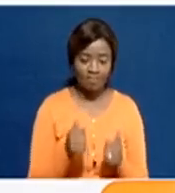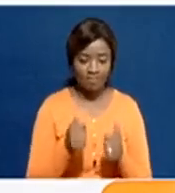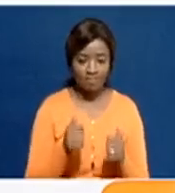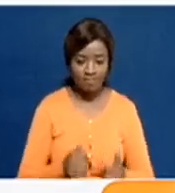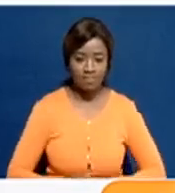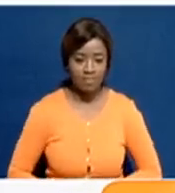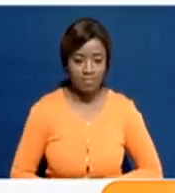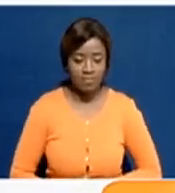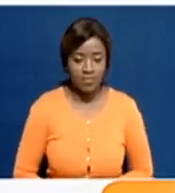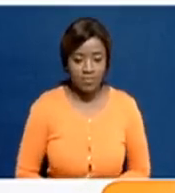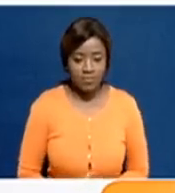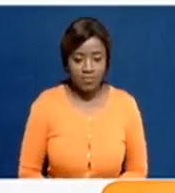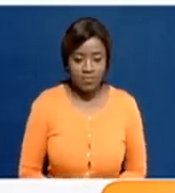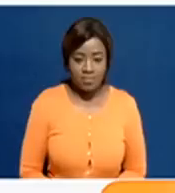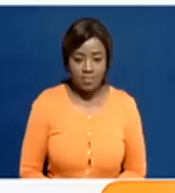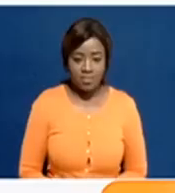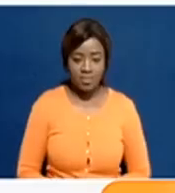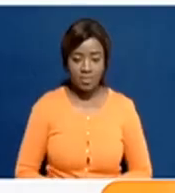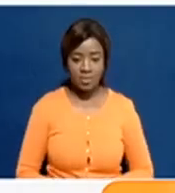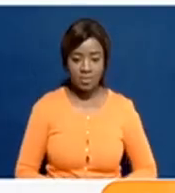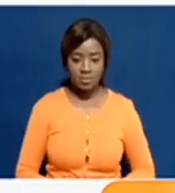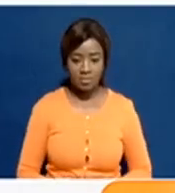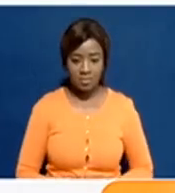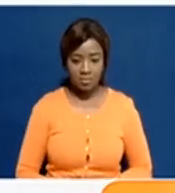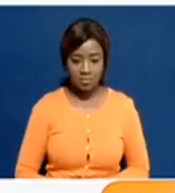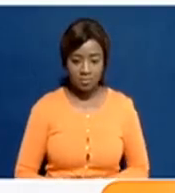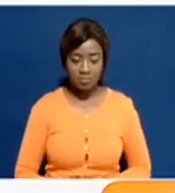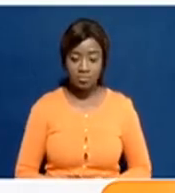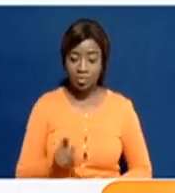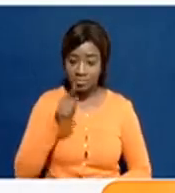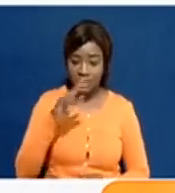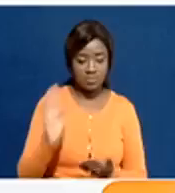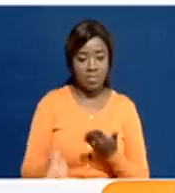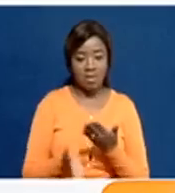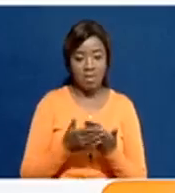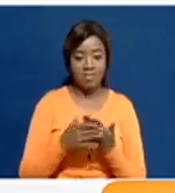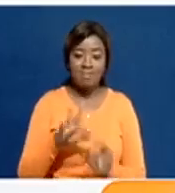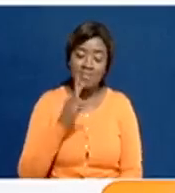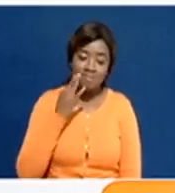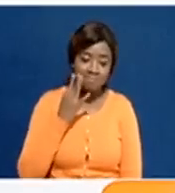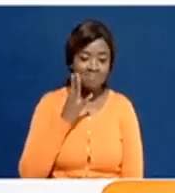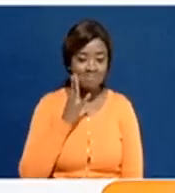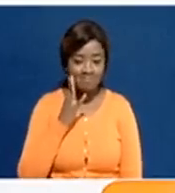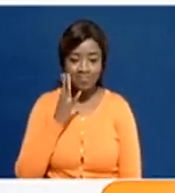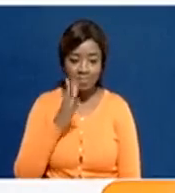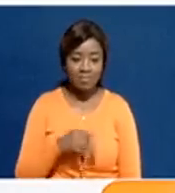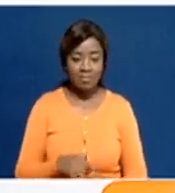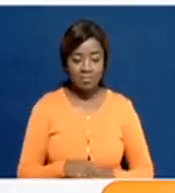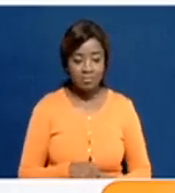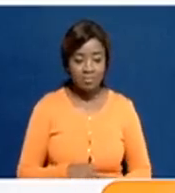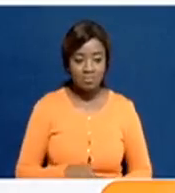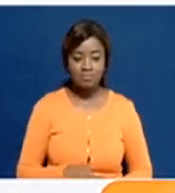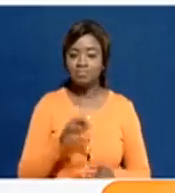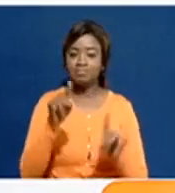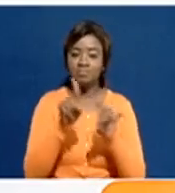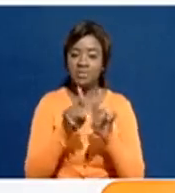to the sun so you don't see those ugly things like the shadows and all that. That is what makes it, you know, from day to day. So it's like,